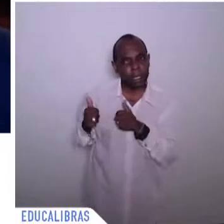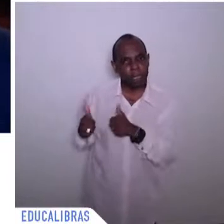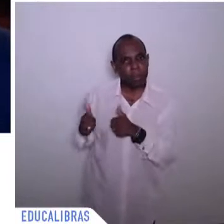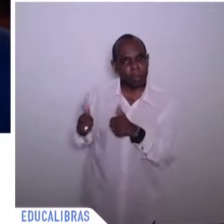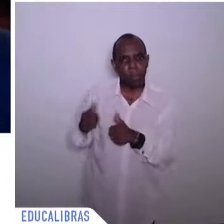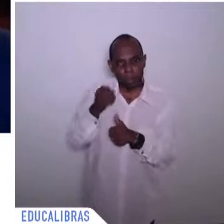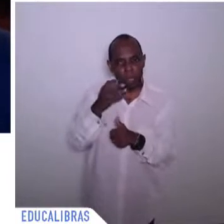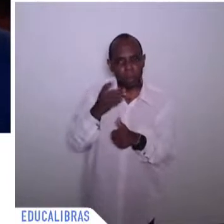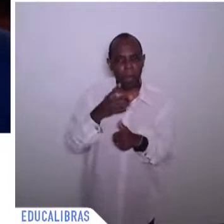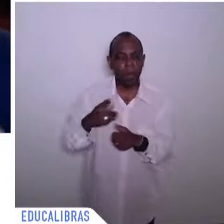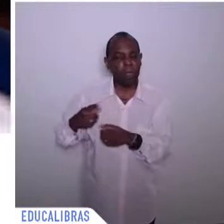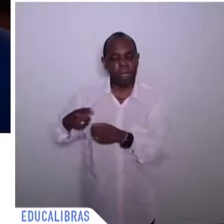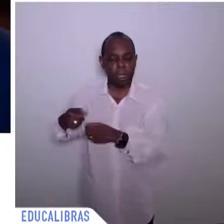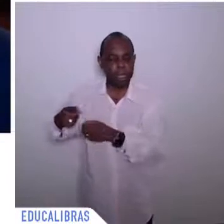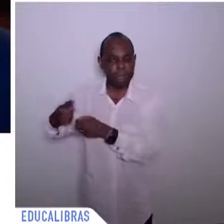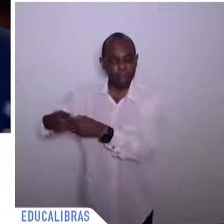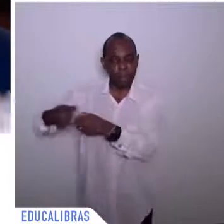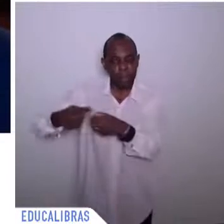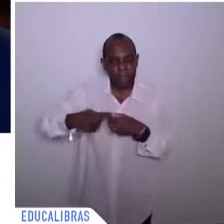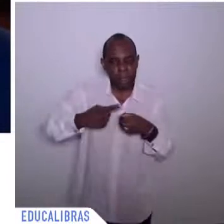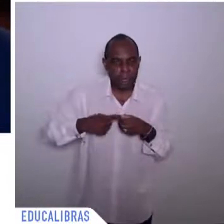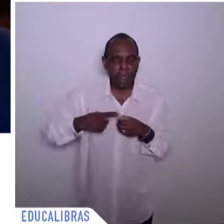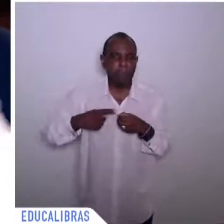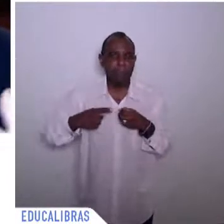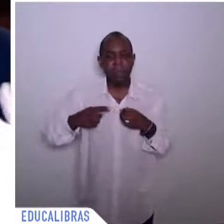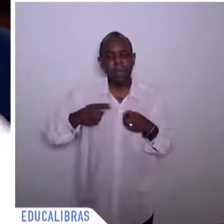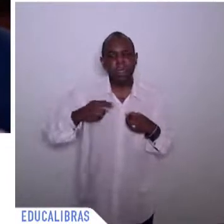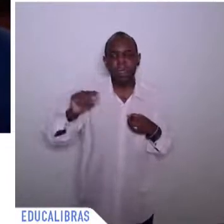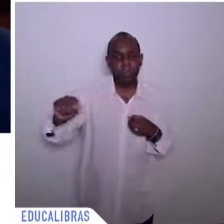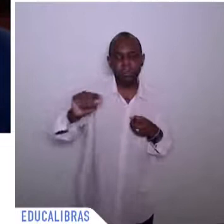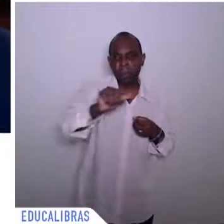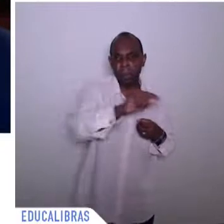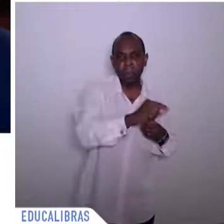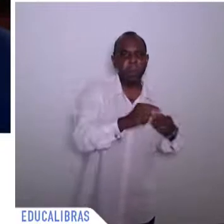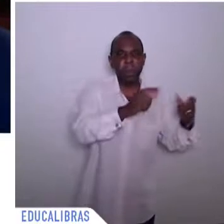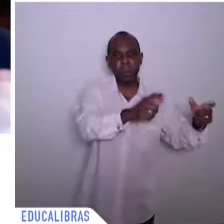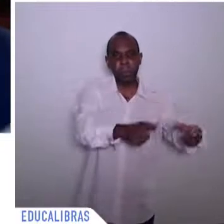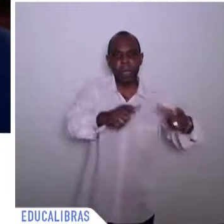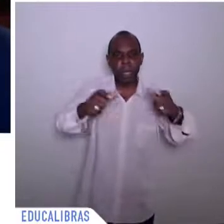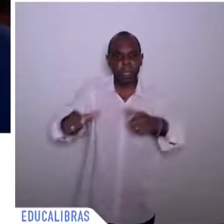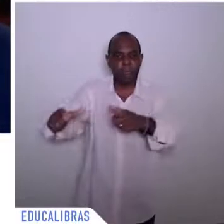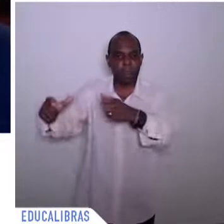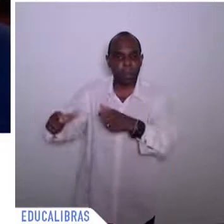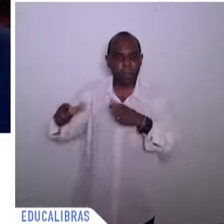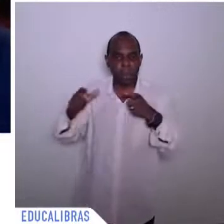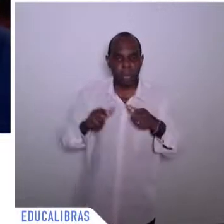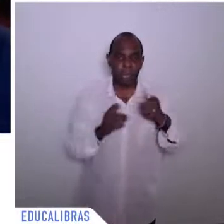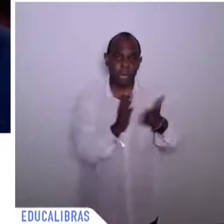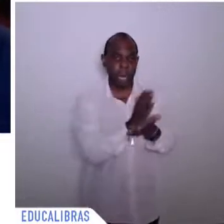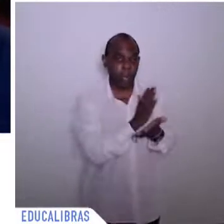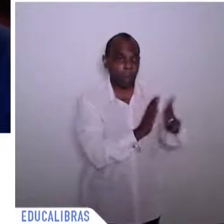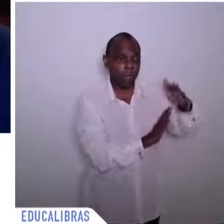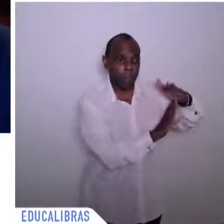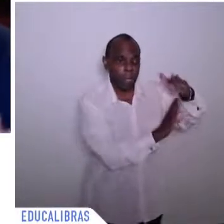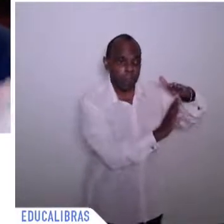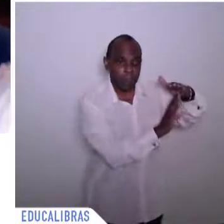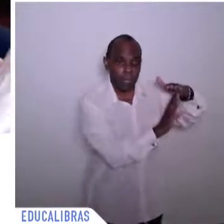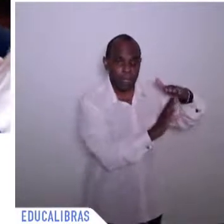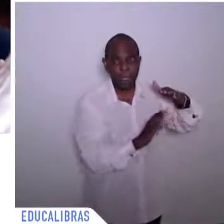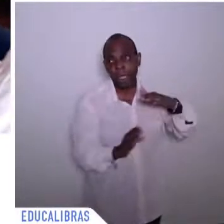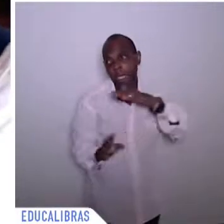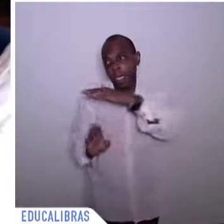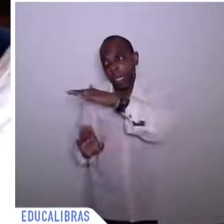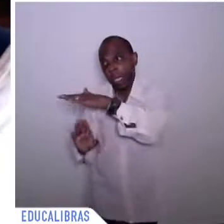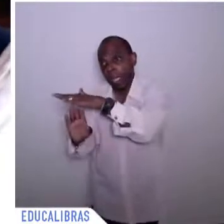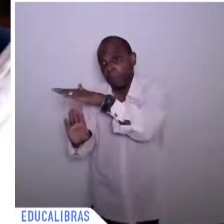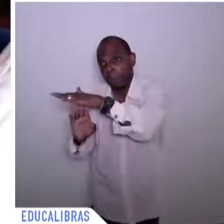positive effect if you compare the municipalities and the way things have been established. Some